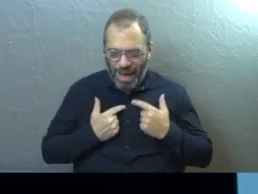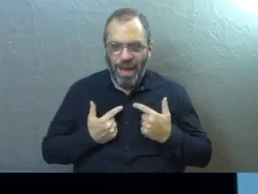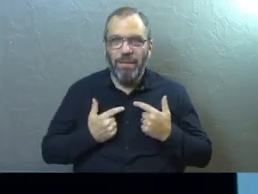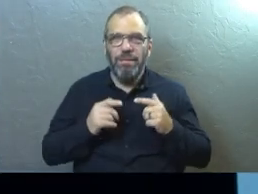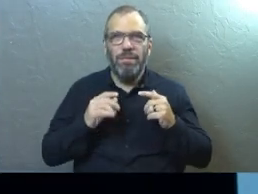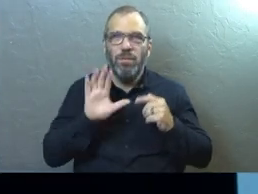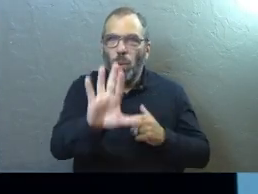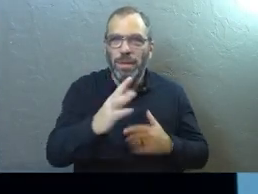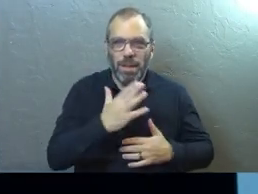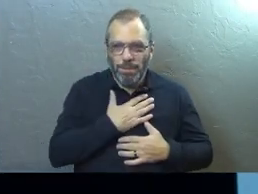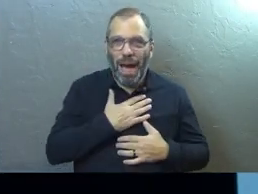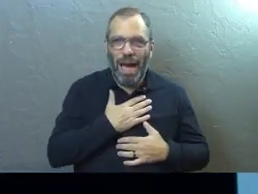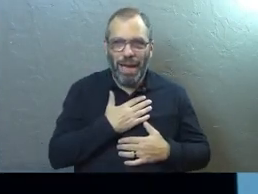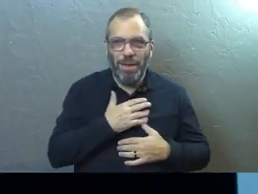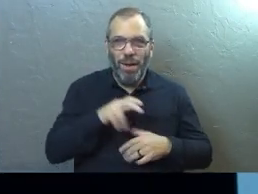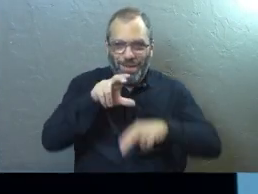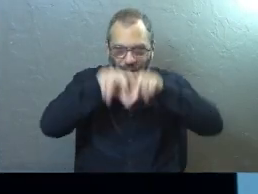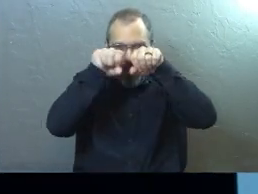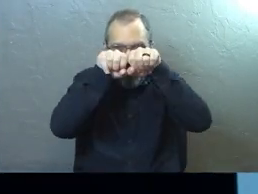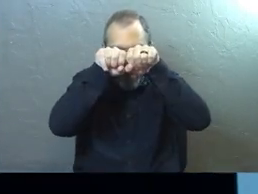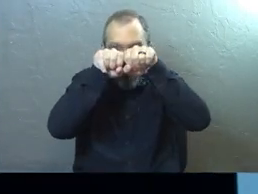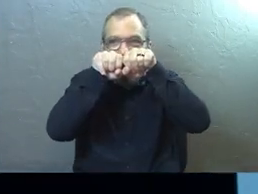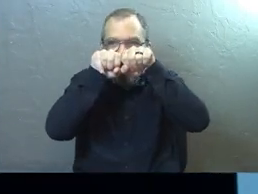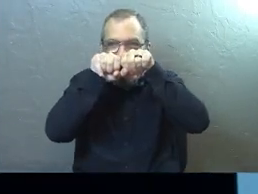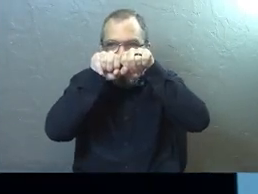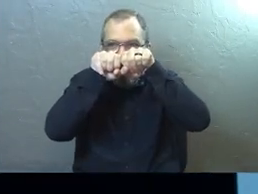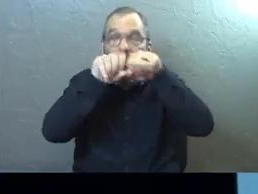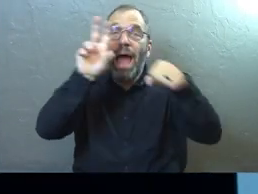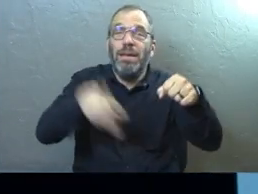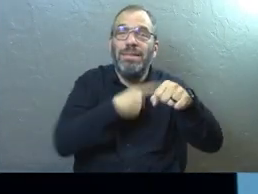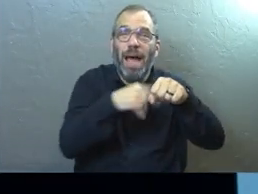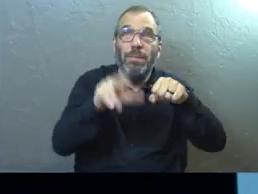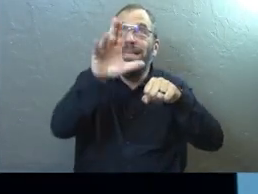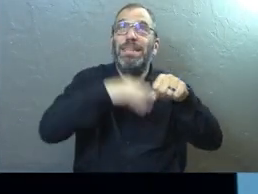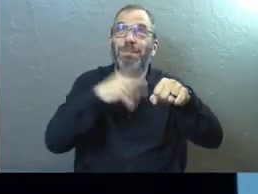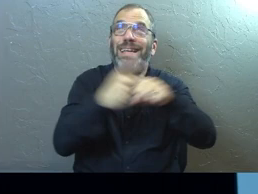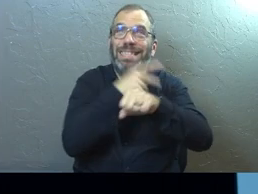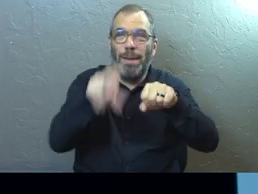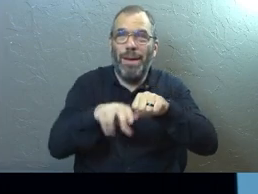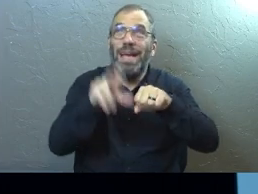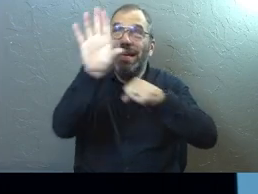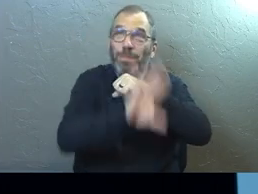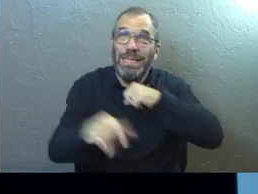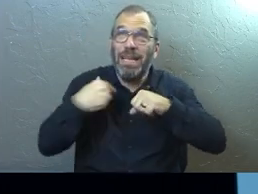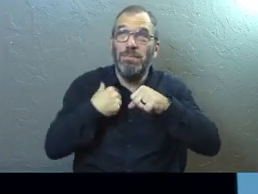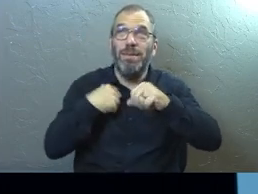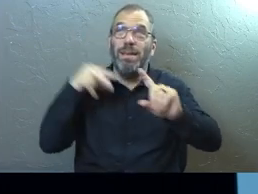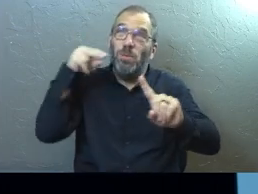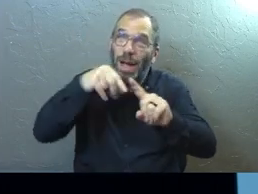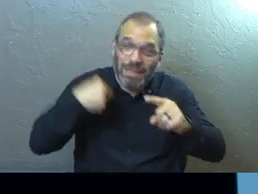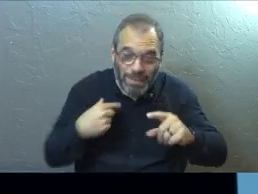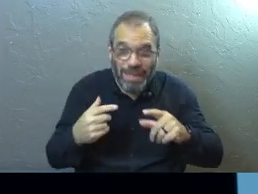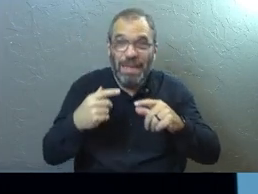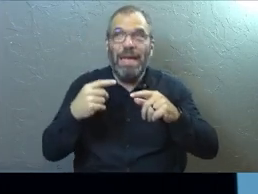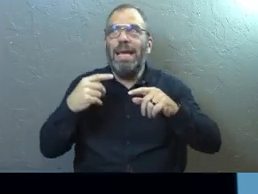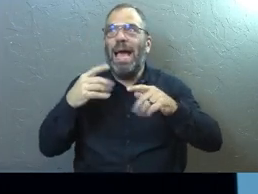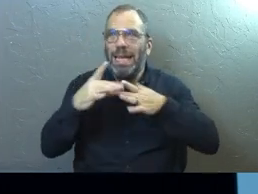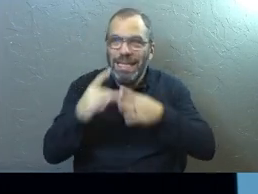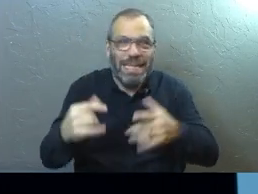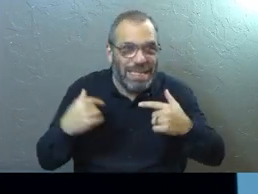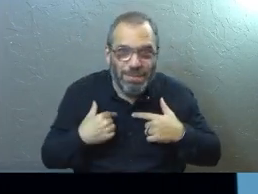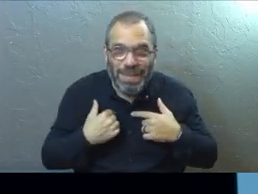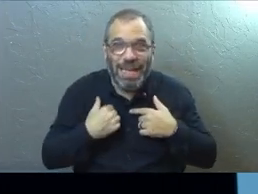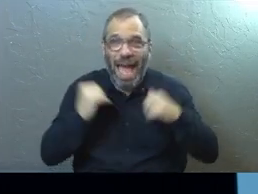lot in our faith, is that we sit here, and we talk about Psalm 23, he's your shepherd. and he protects you and he looks after you and he's leading